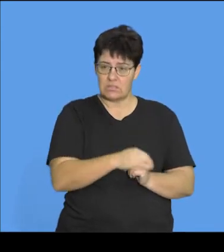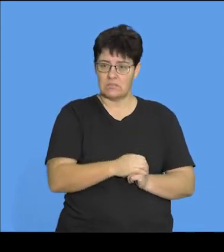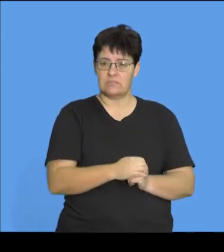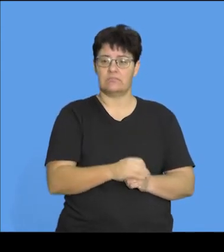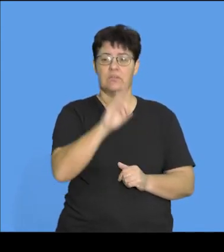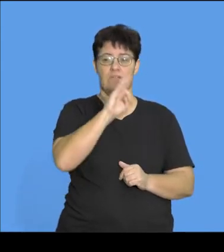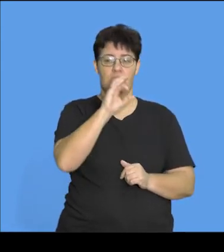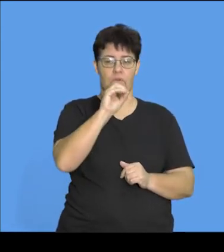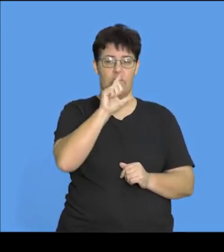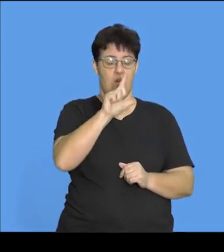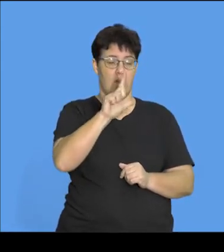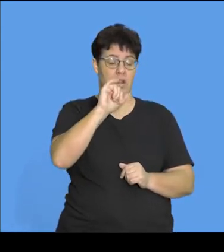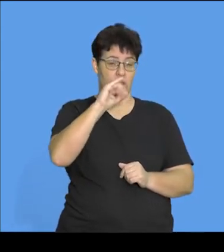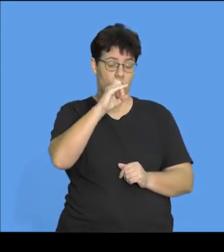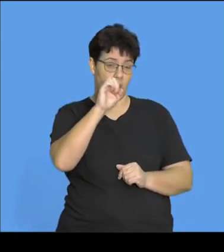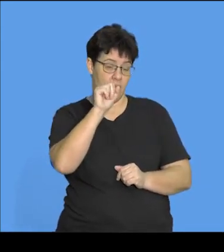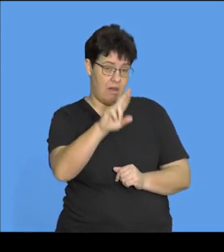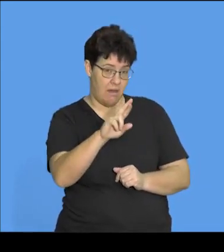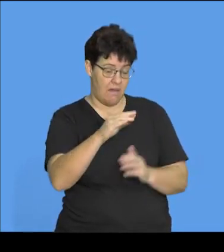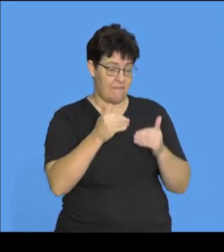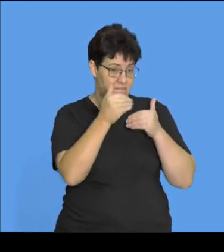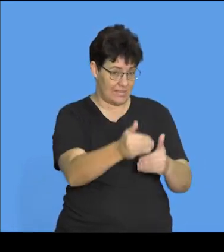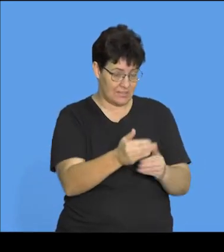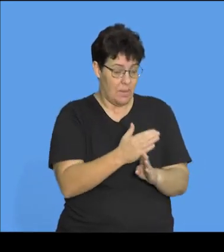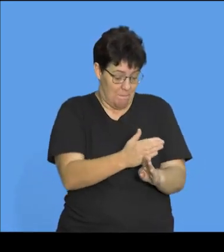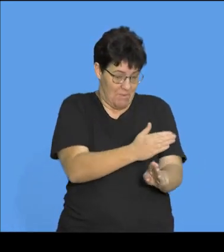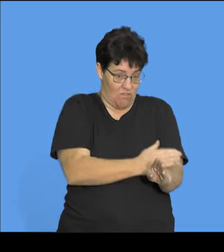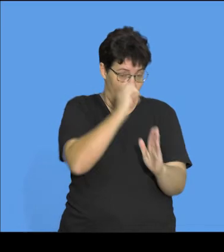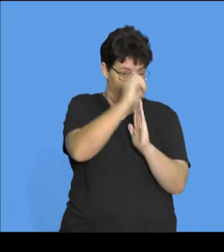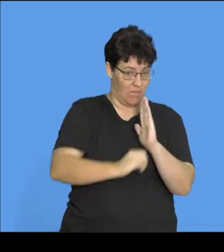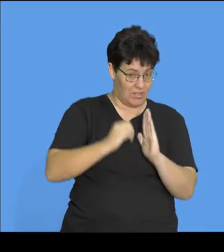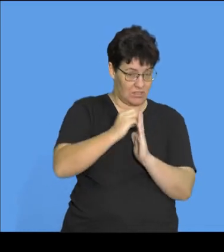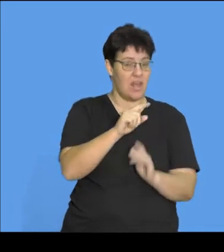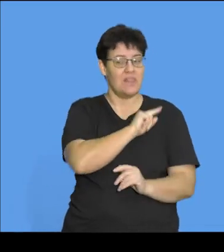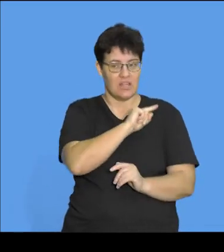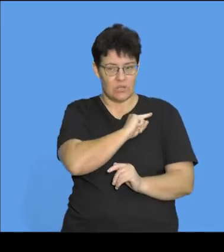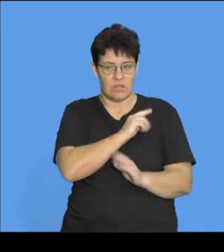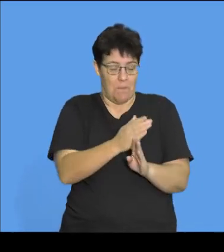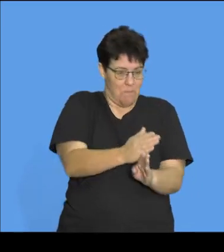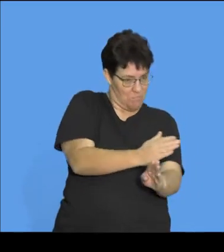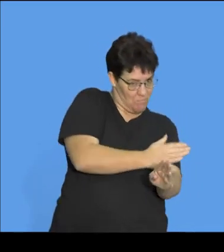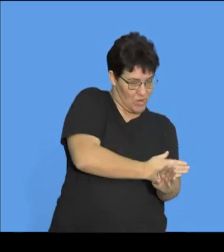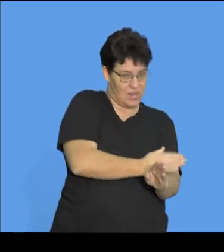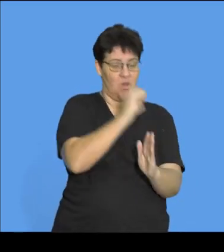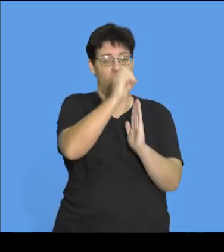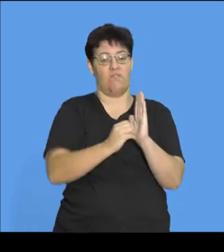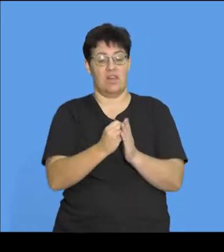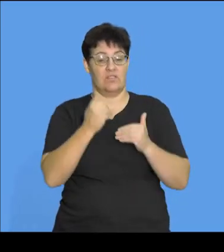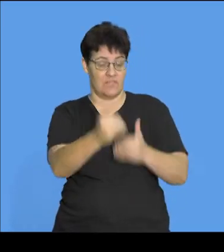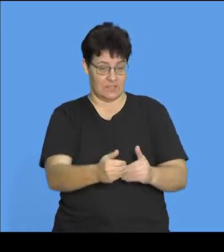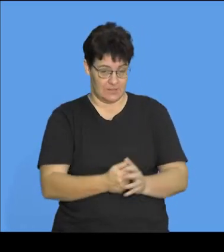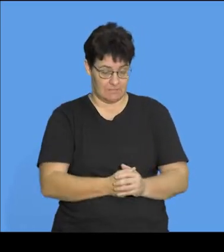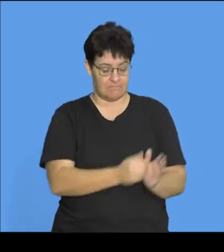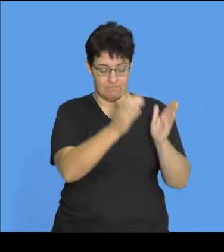follicular phase, which is just before ovulation, and hence it's called the pre-ovulatory phase. We